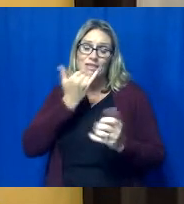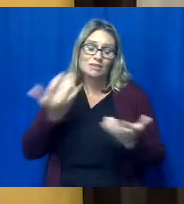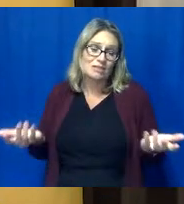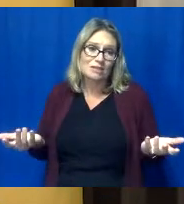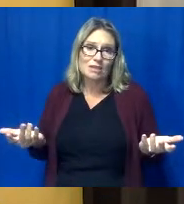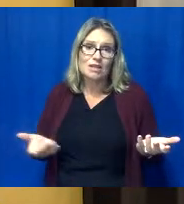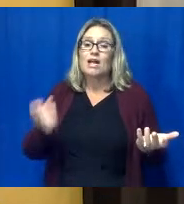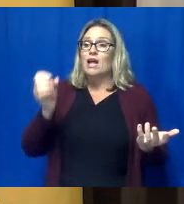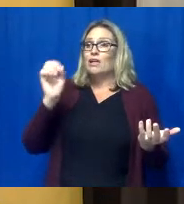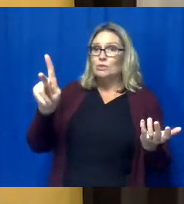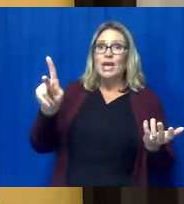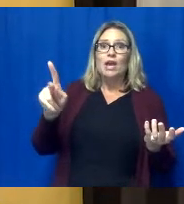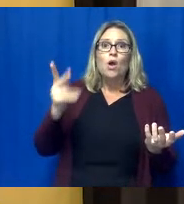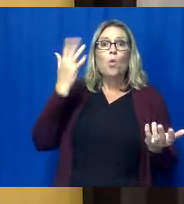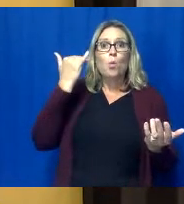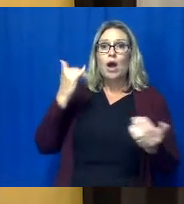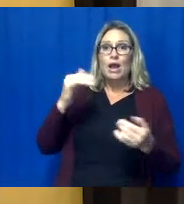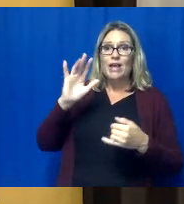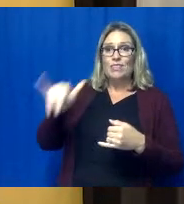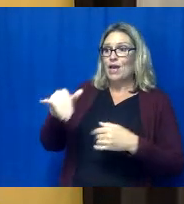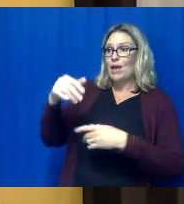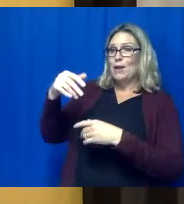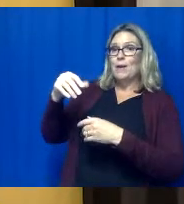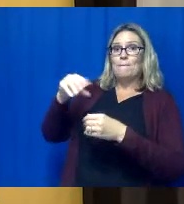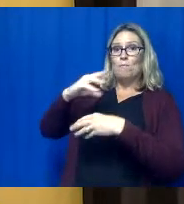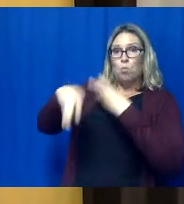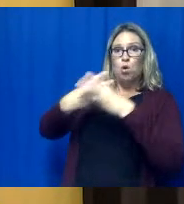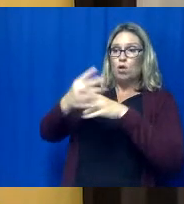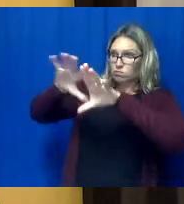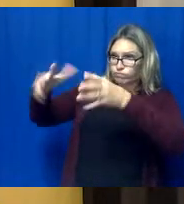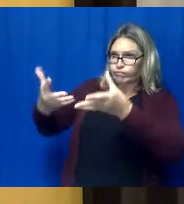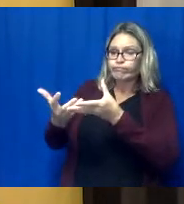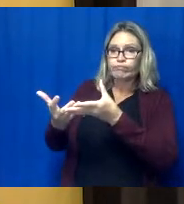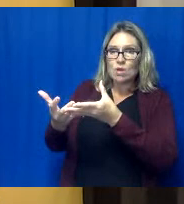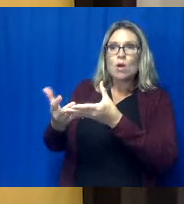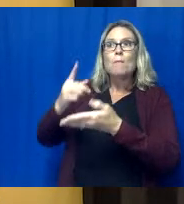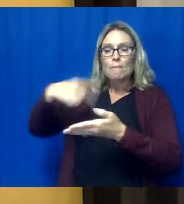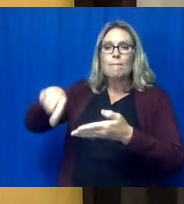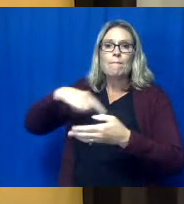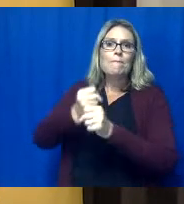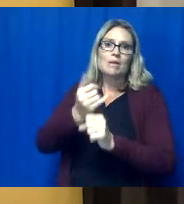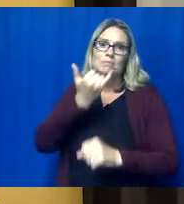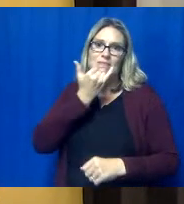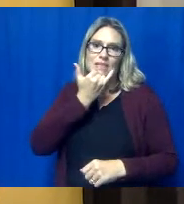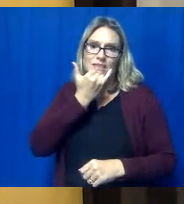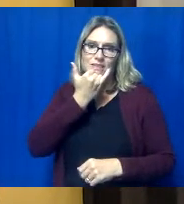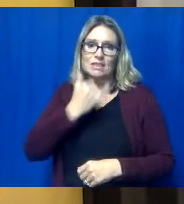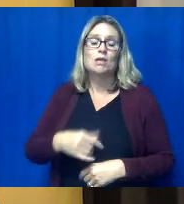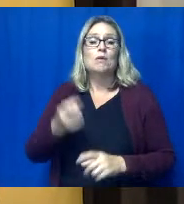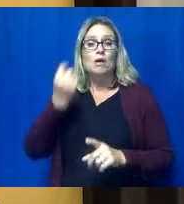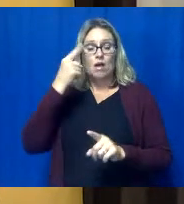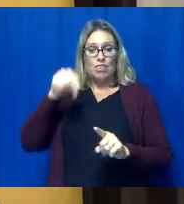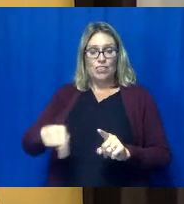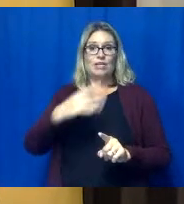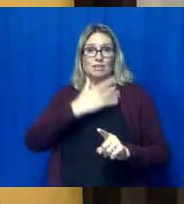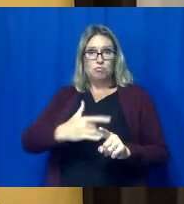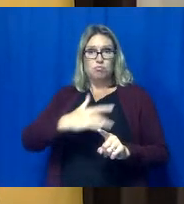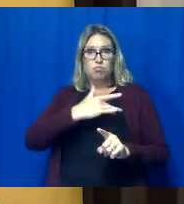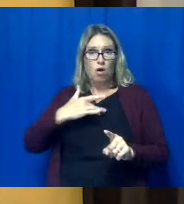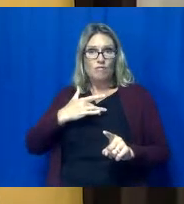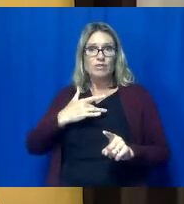pandemics are all about making mistakes. What I like to look at is the fact that this province has had one of the most